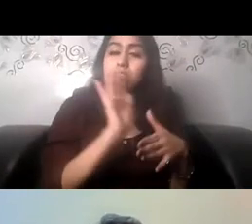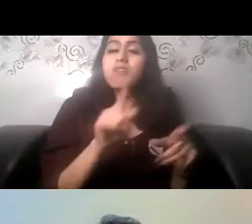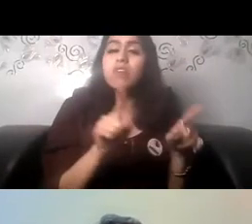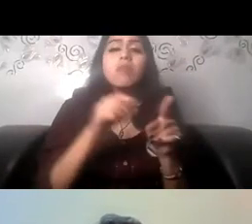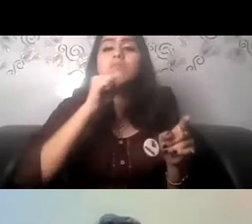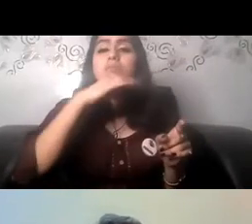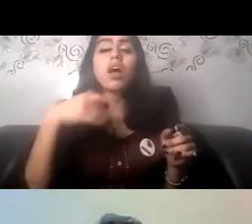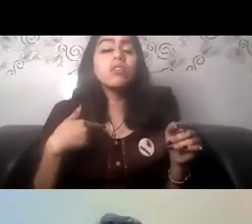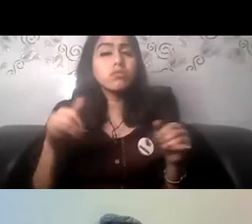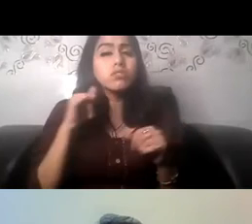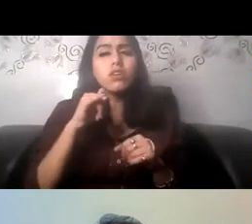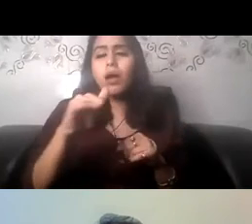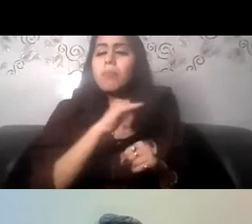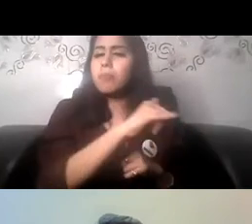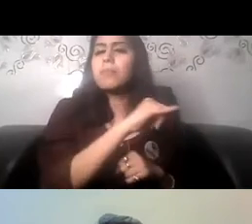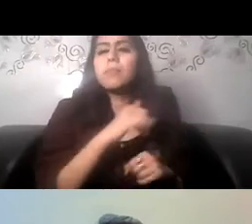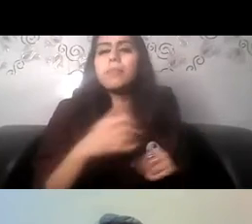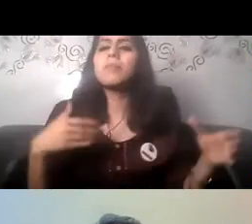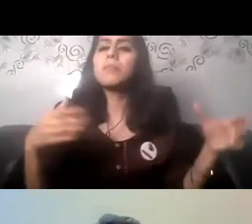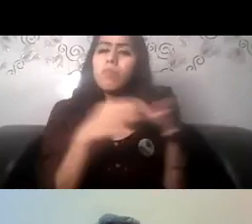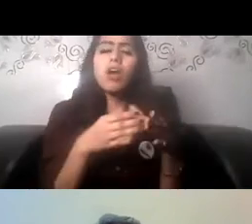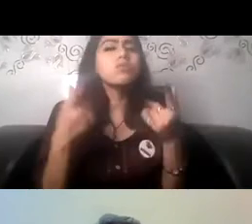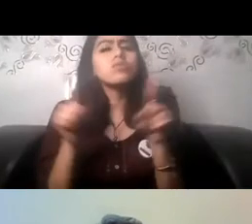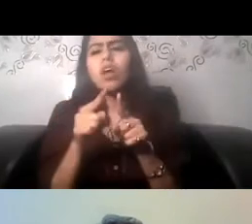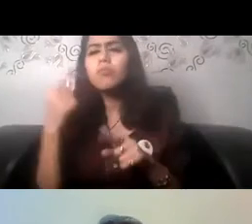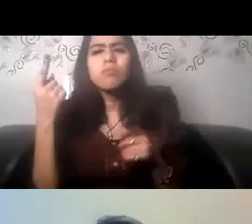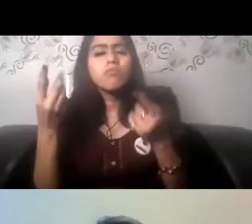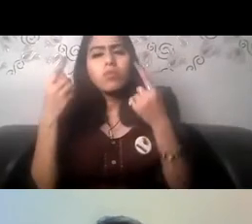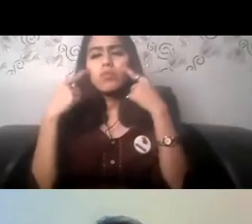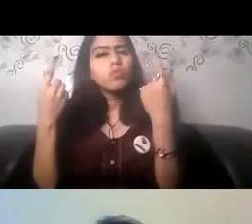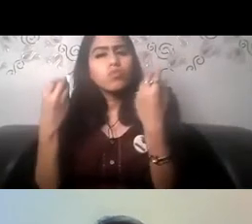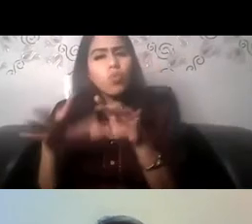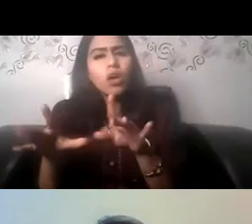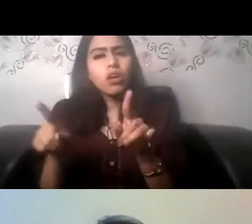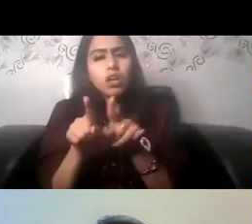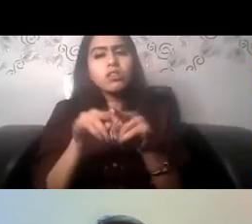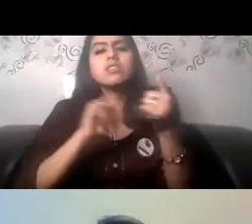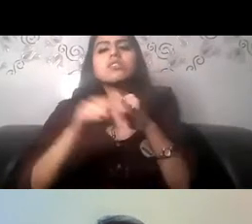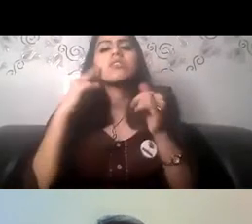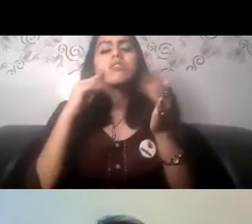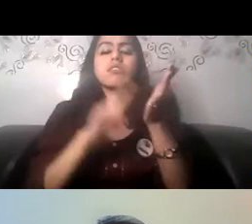age, and he lost his sight about in Singapore in